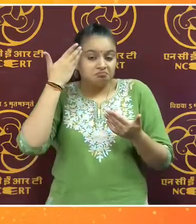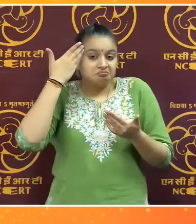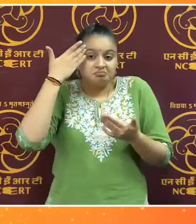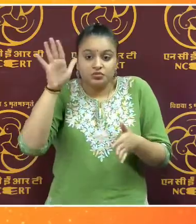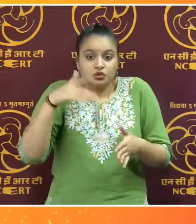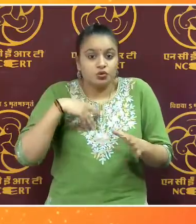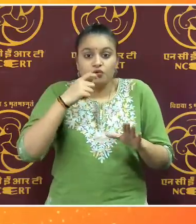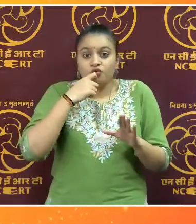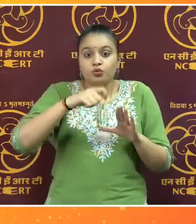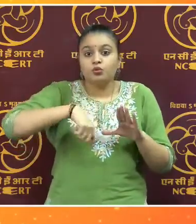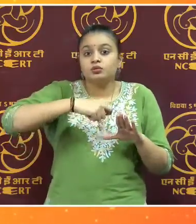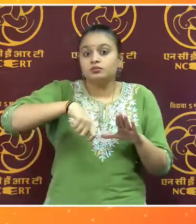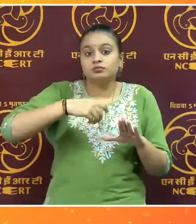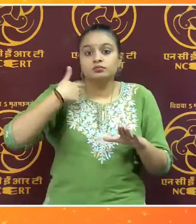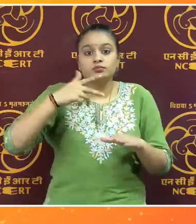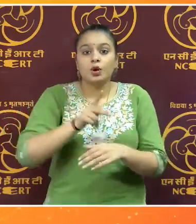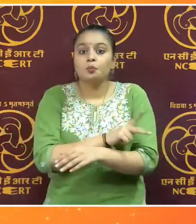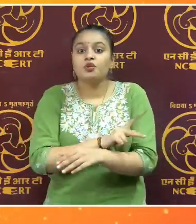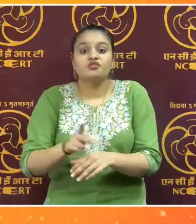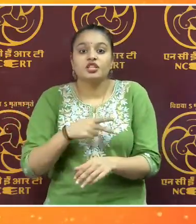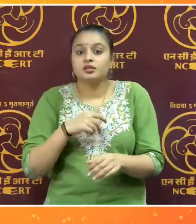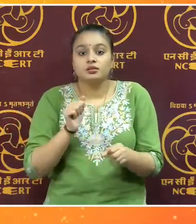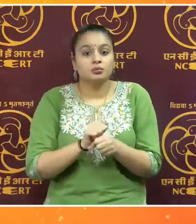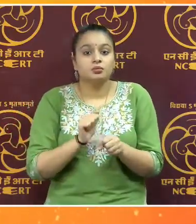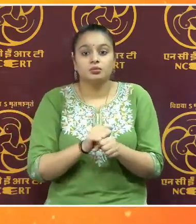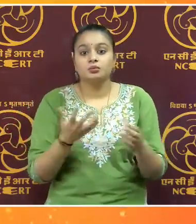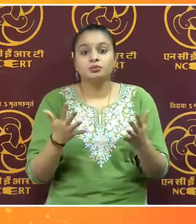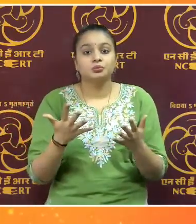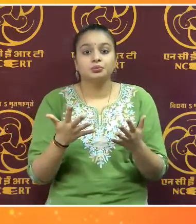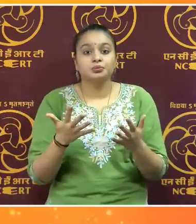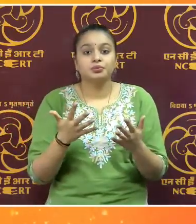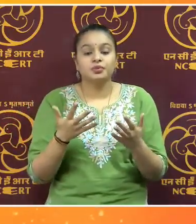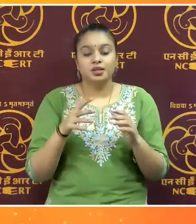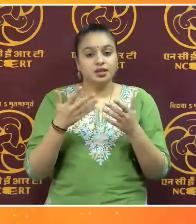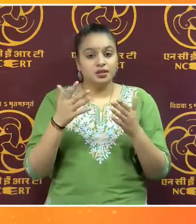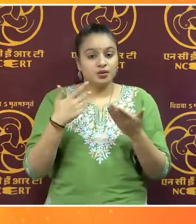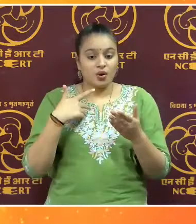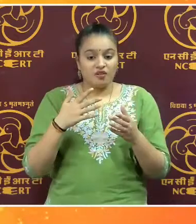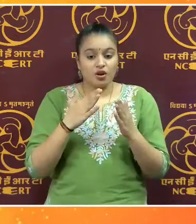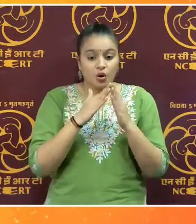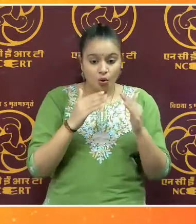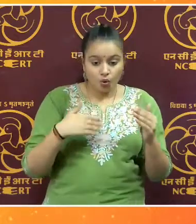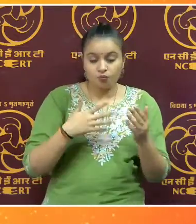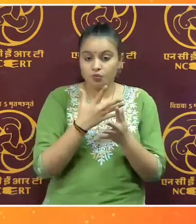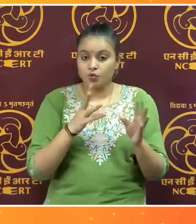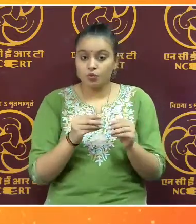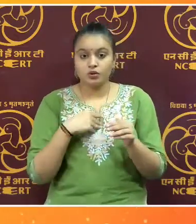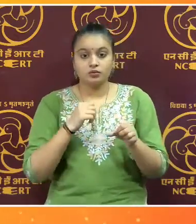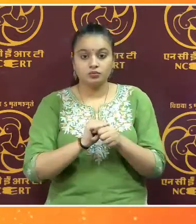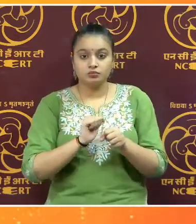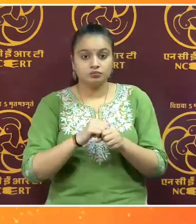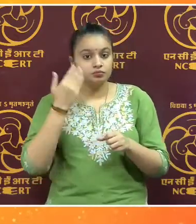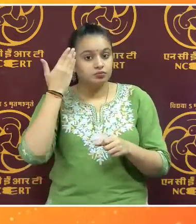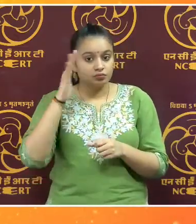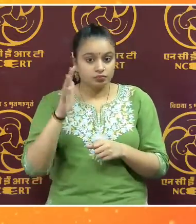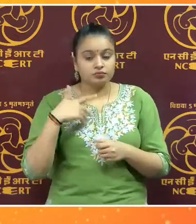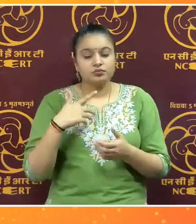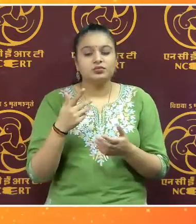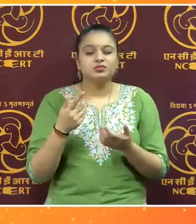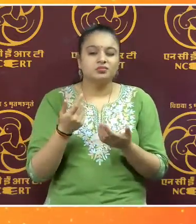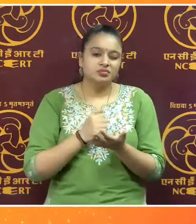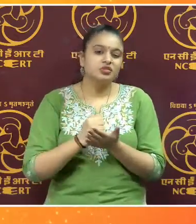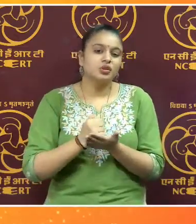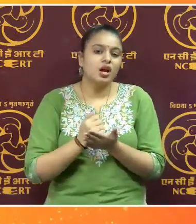not a professional kind of a person who can cook and take care of a household. So he was just trying